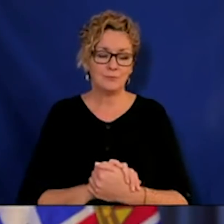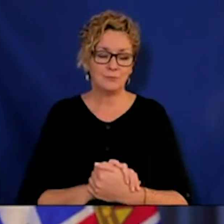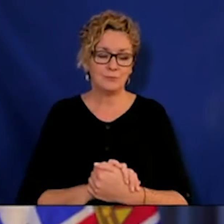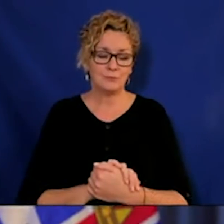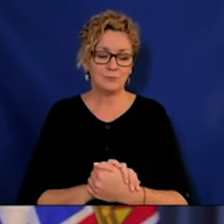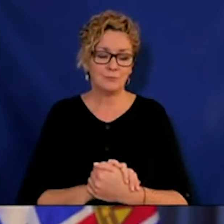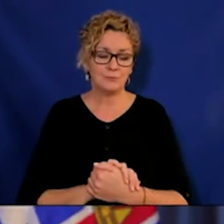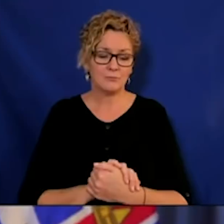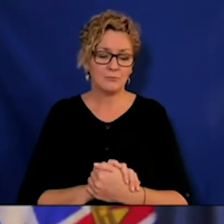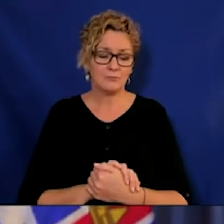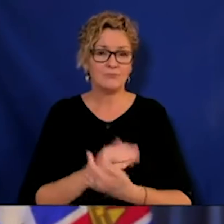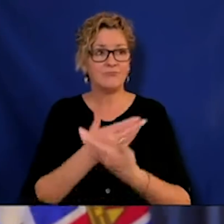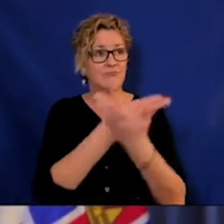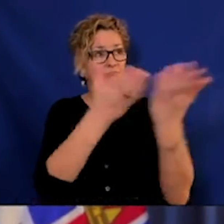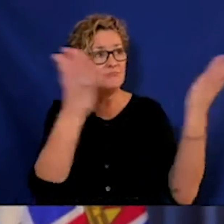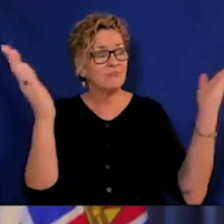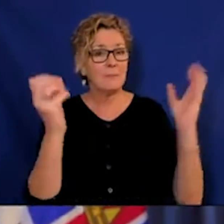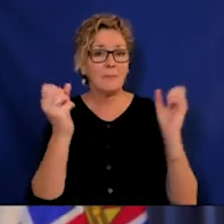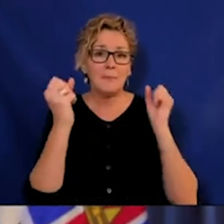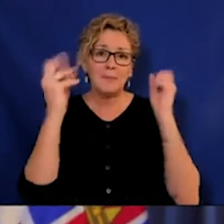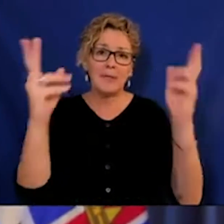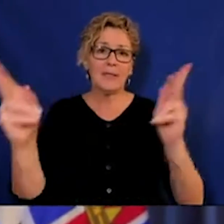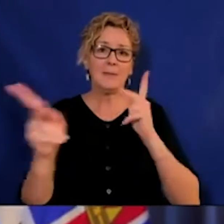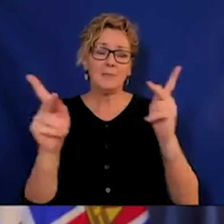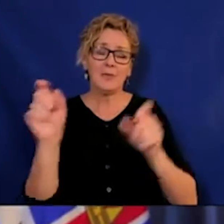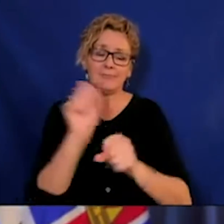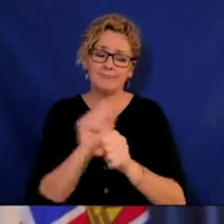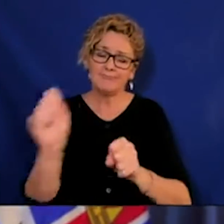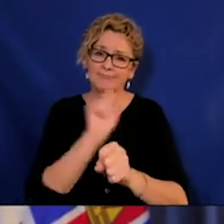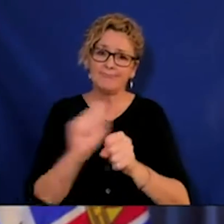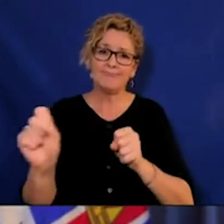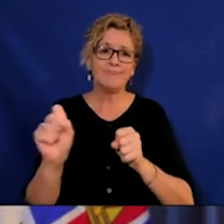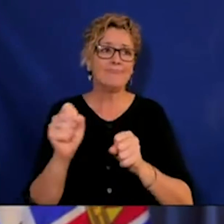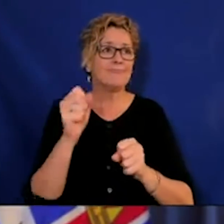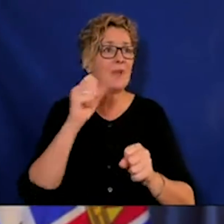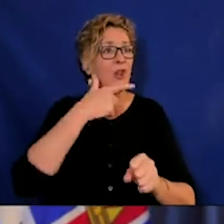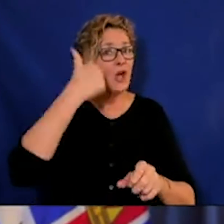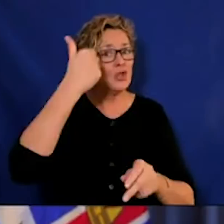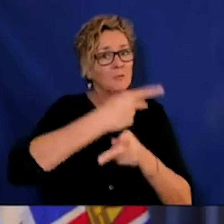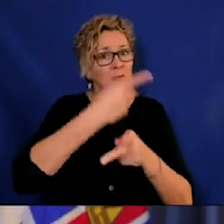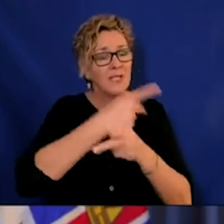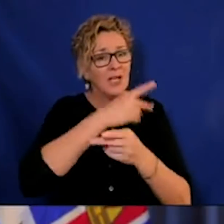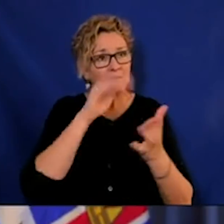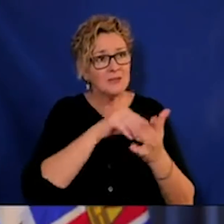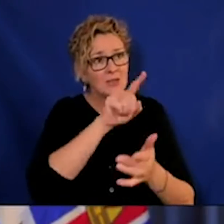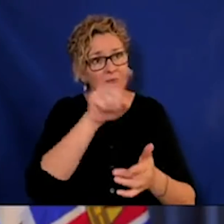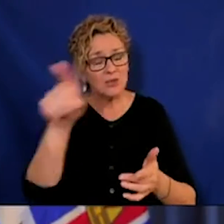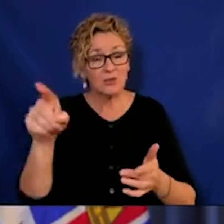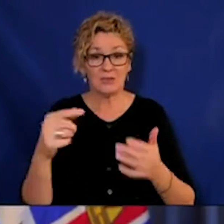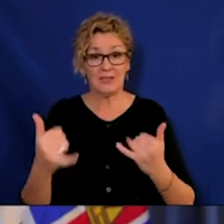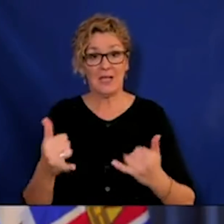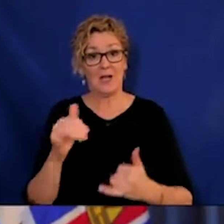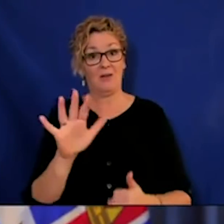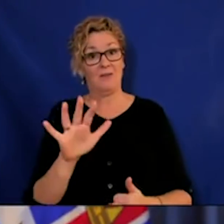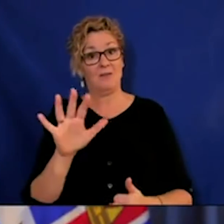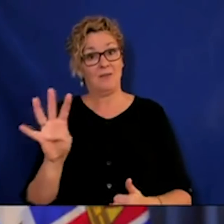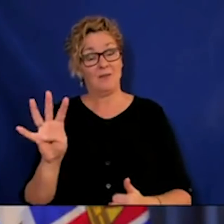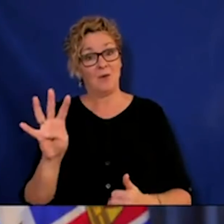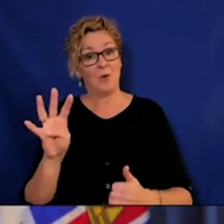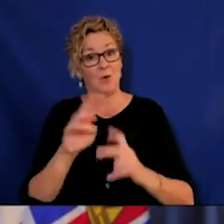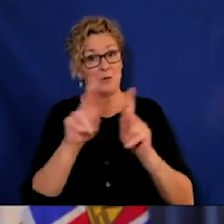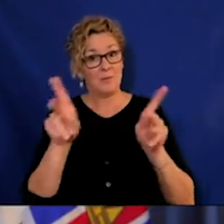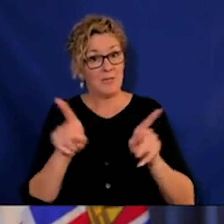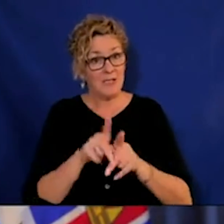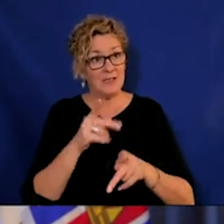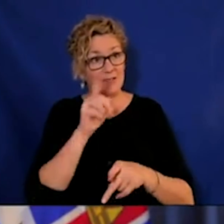people working in long-term care and acute care, and Dr. Henry talked about the 54 outbreaks in long-term care and the 7 in